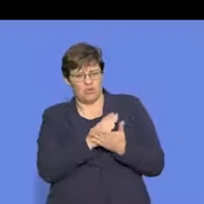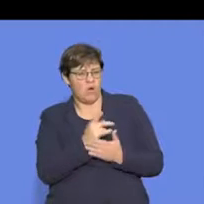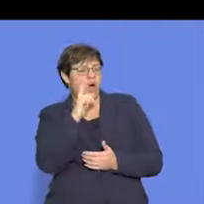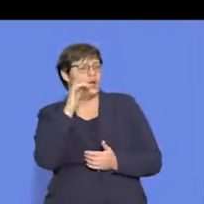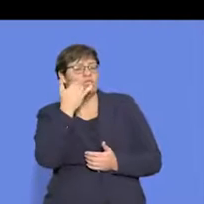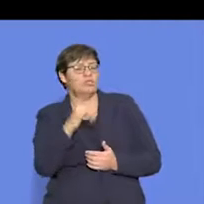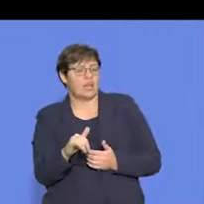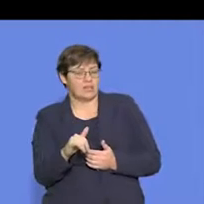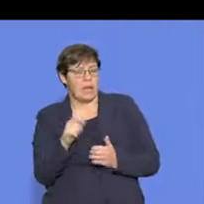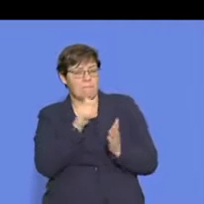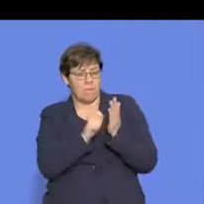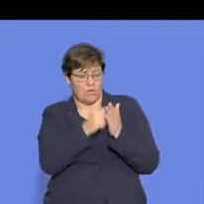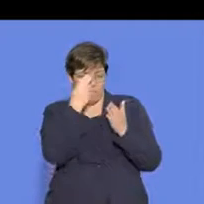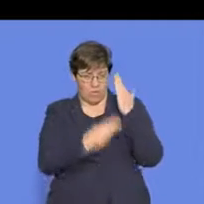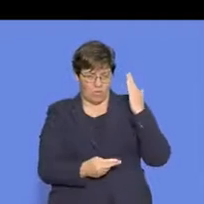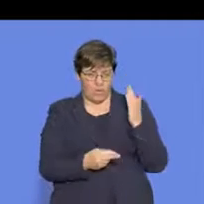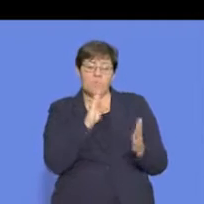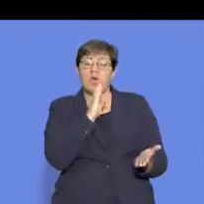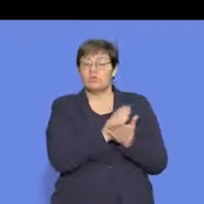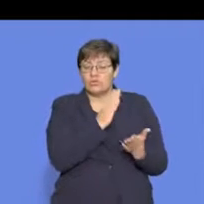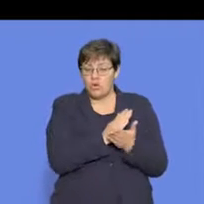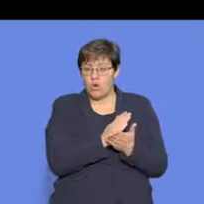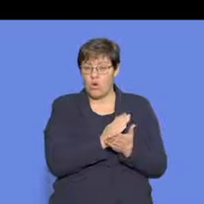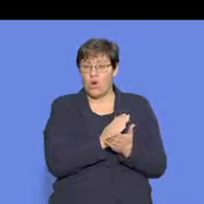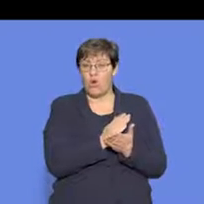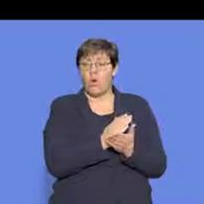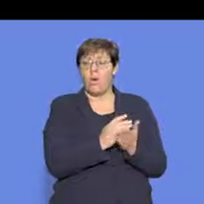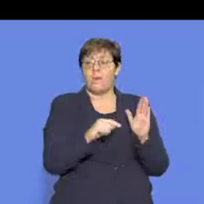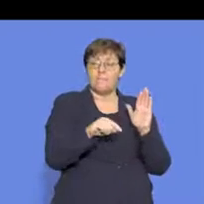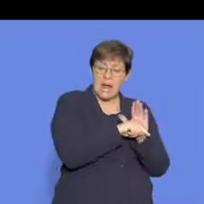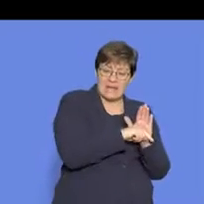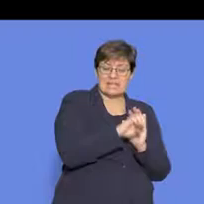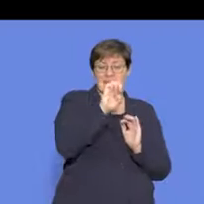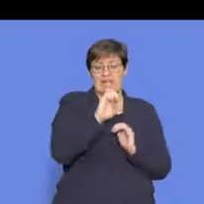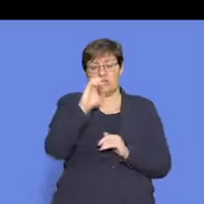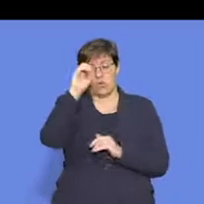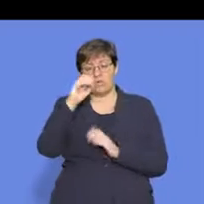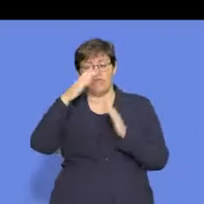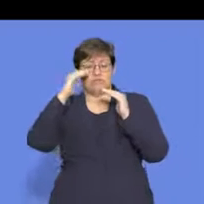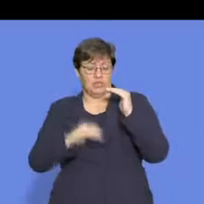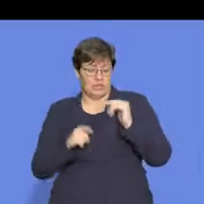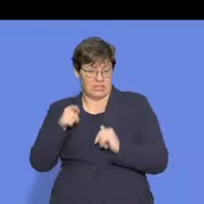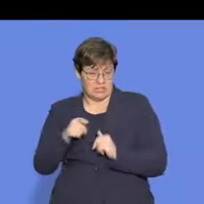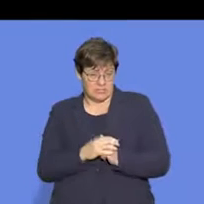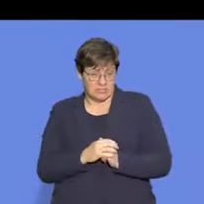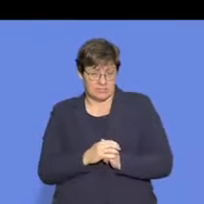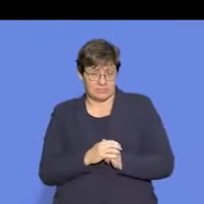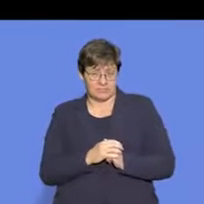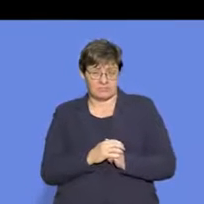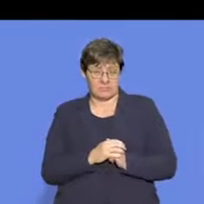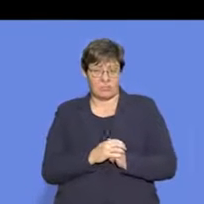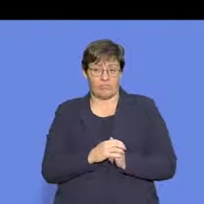Now, if you're not sure, you can check and write both down and make sure that you've got it, minus the E0 of the